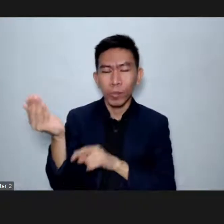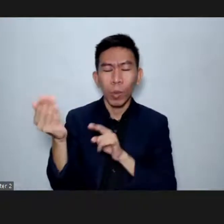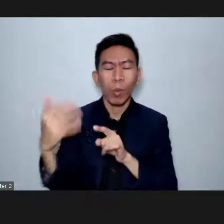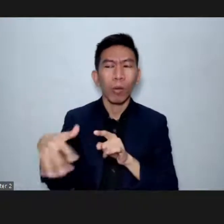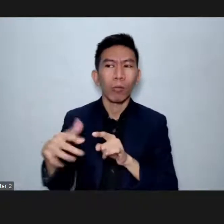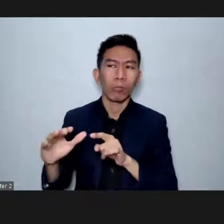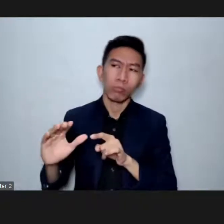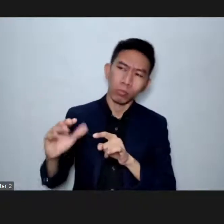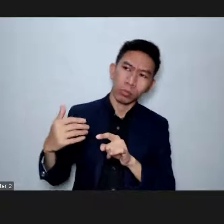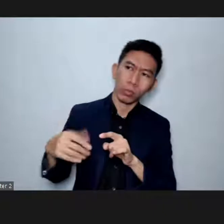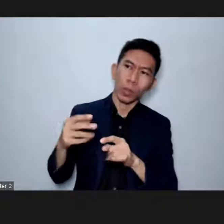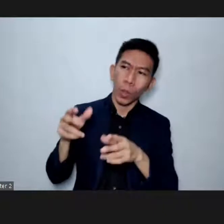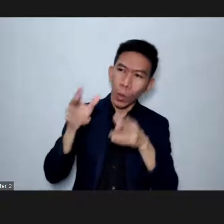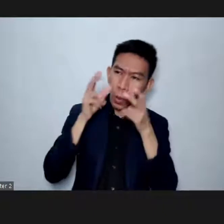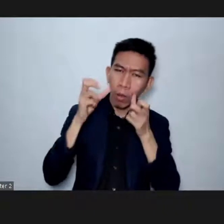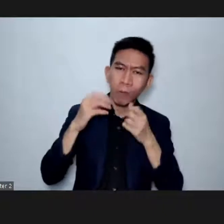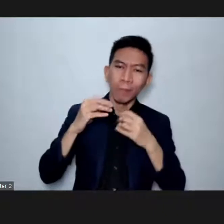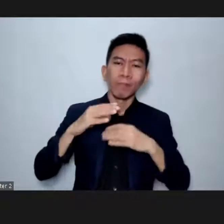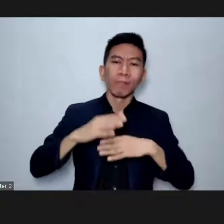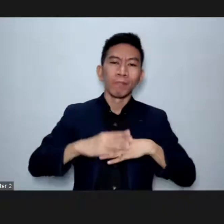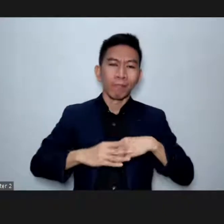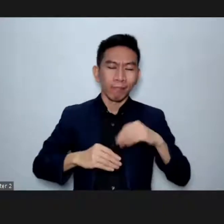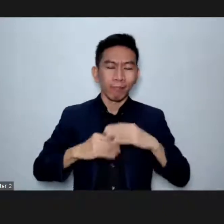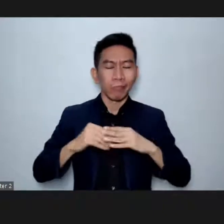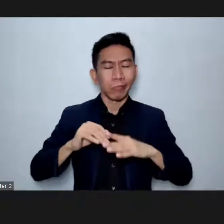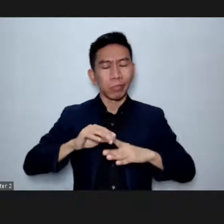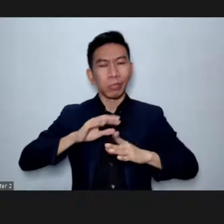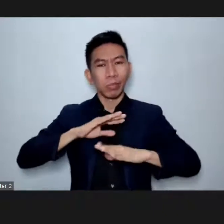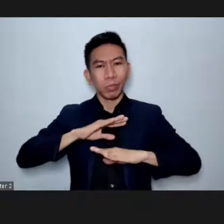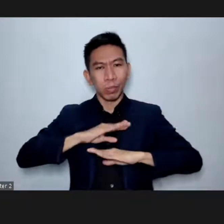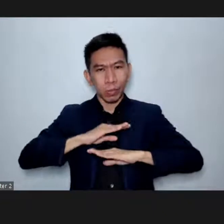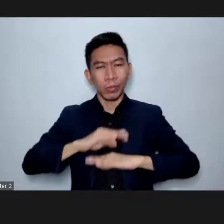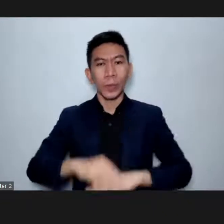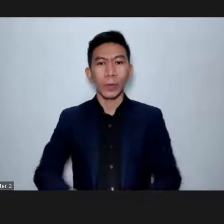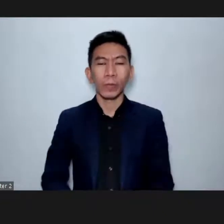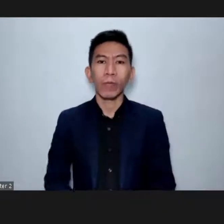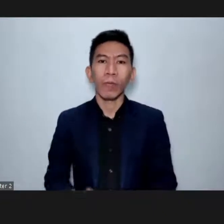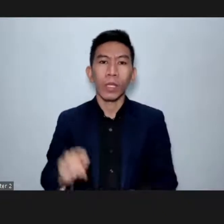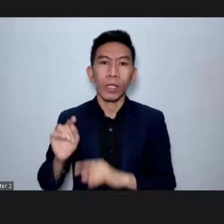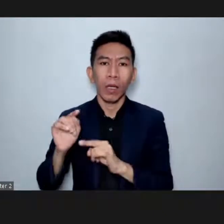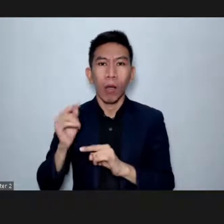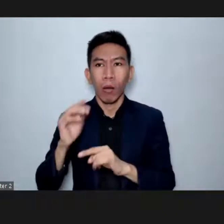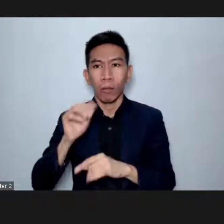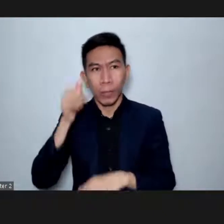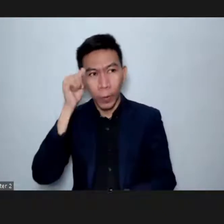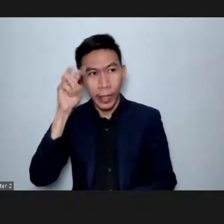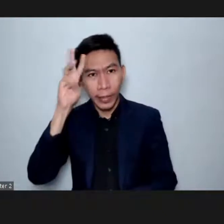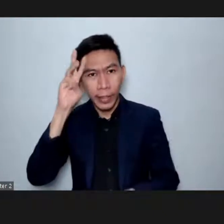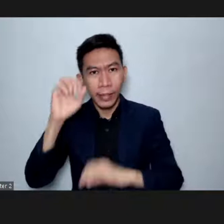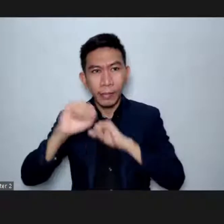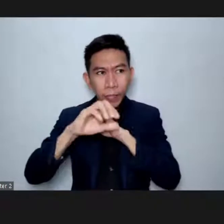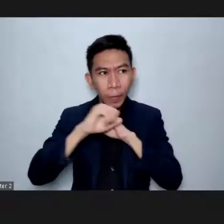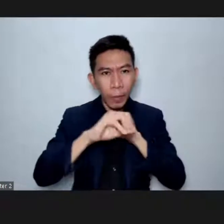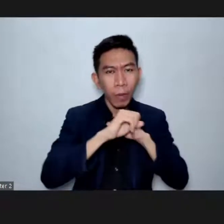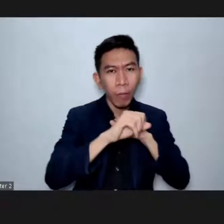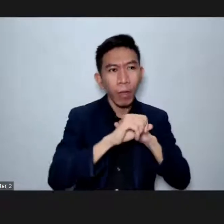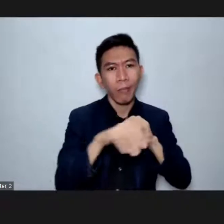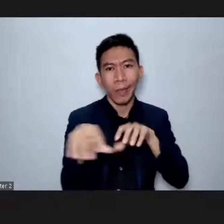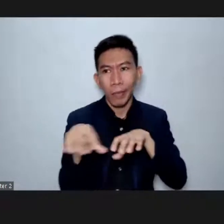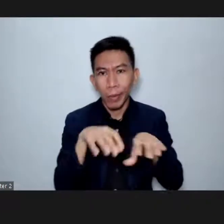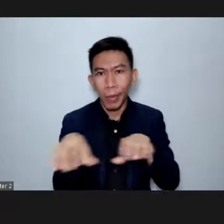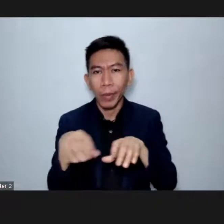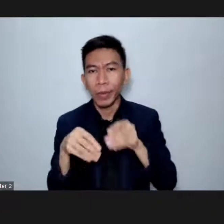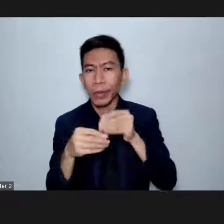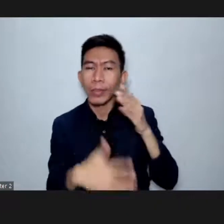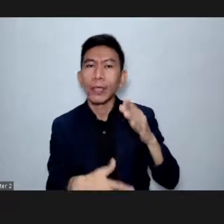comforting. I think the awareness, the investments, and all this stuff actually gives us a lot of things to